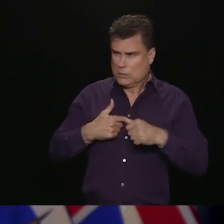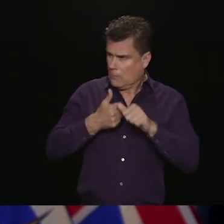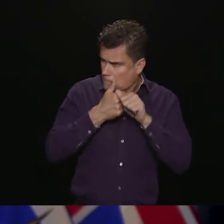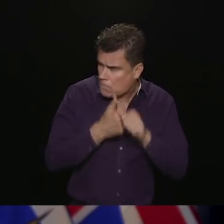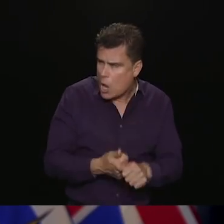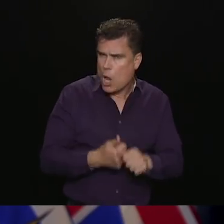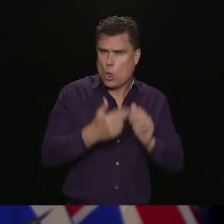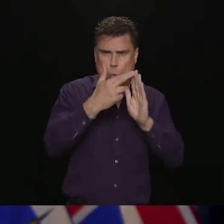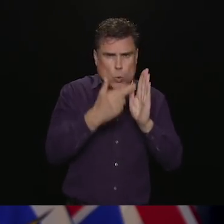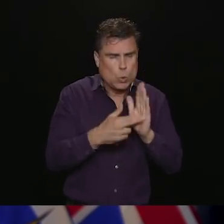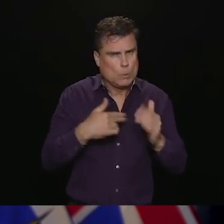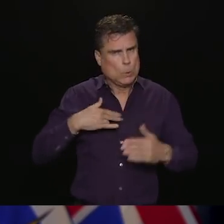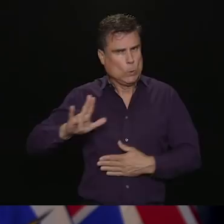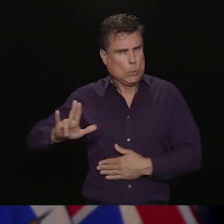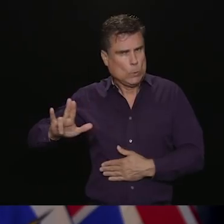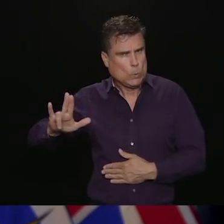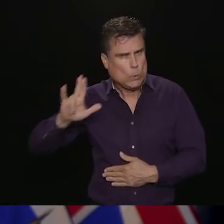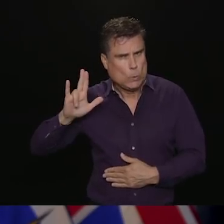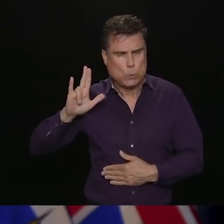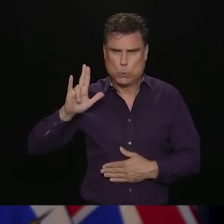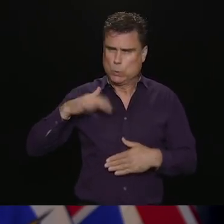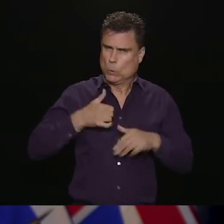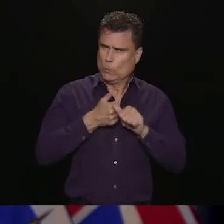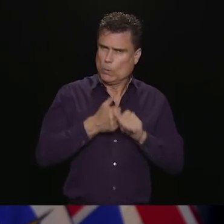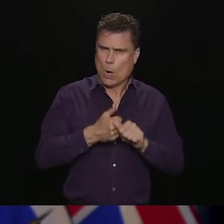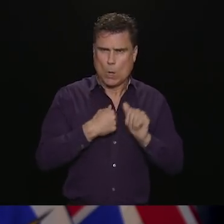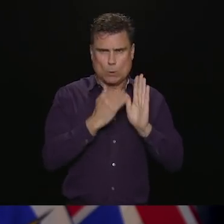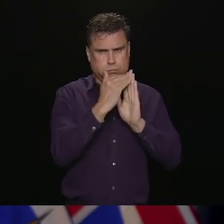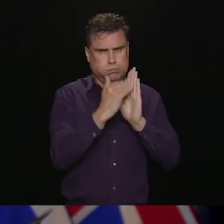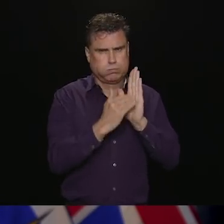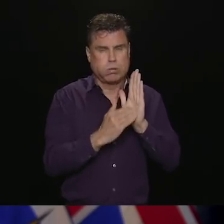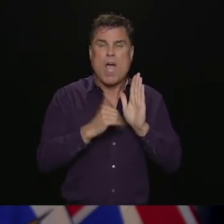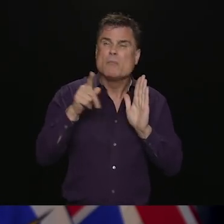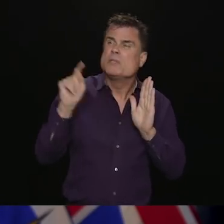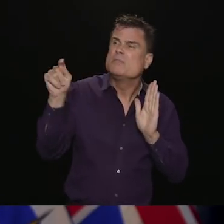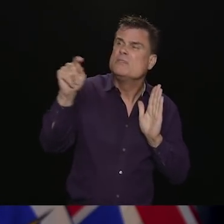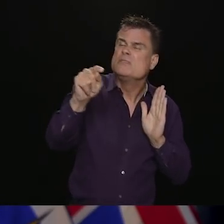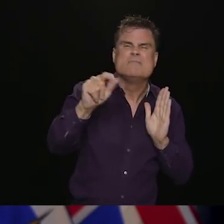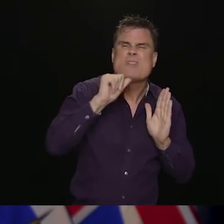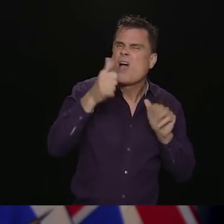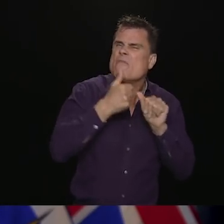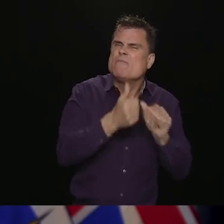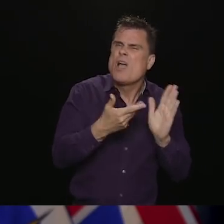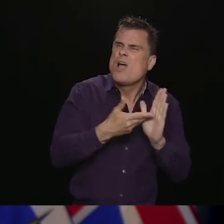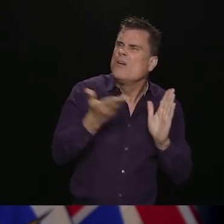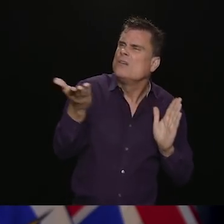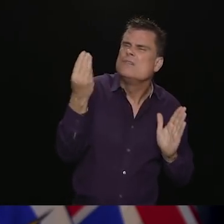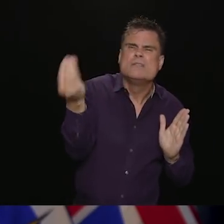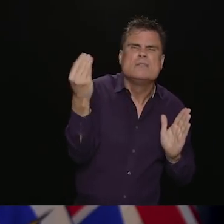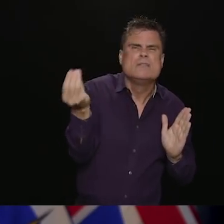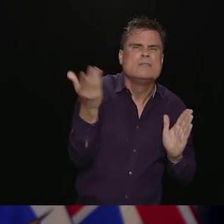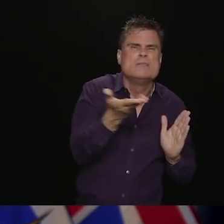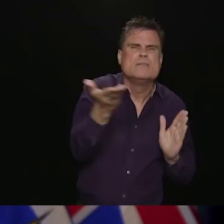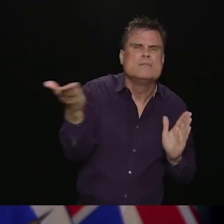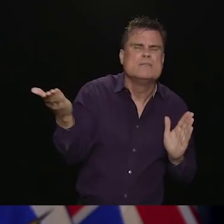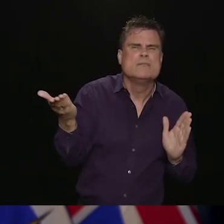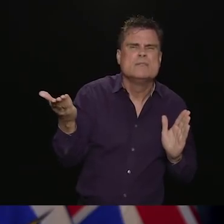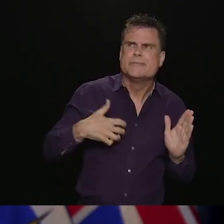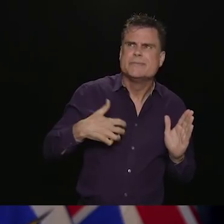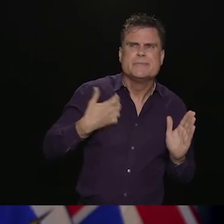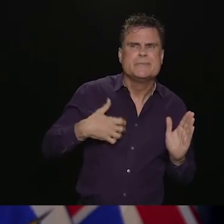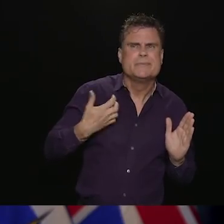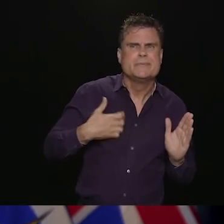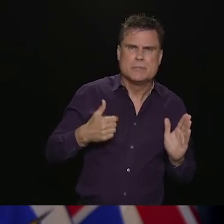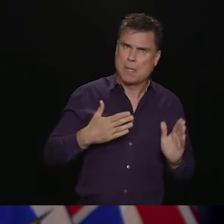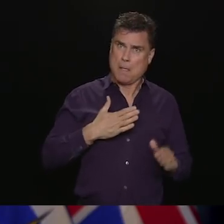by gathering in large crowds to demonstrate. And they're concerned that the longer this virus is spreading, the harder it's going to be for them to stay in